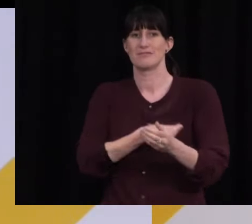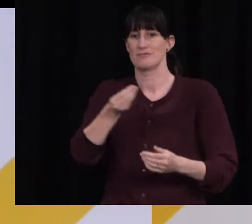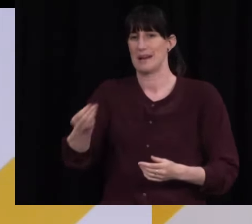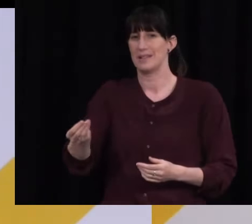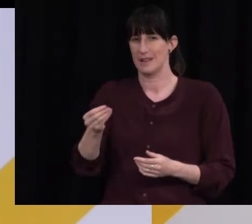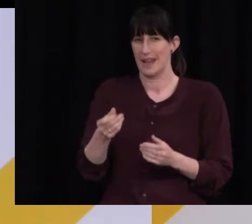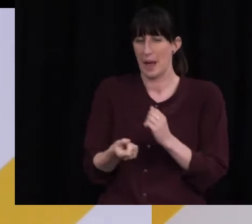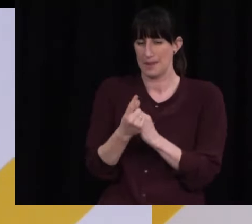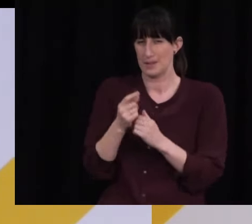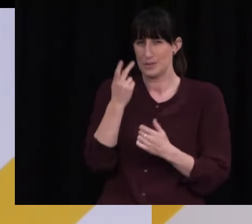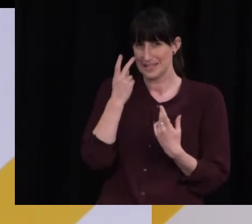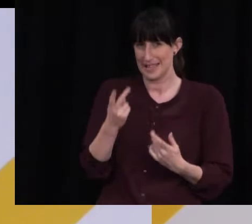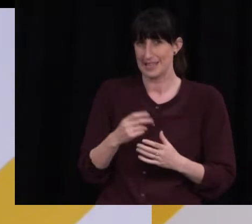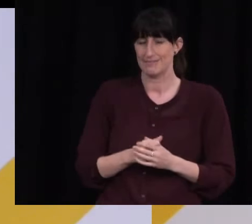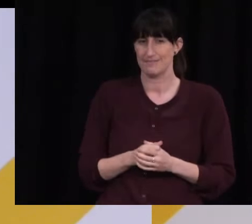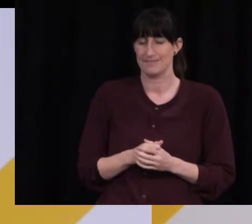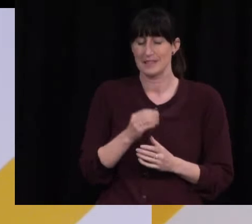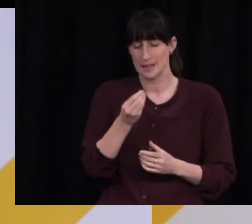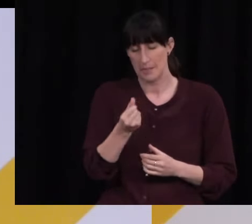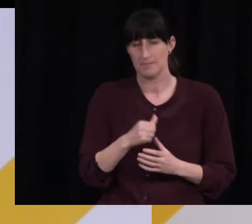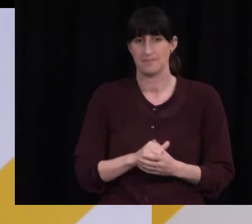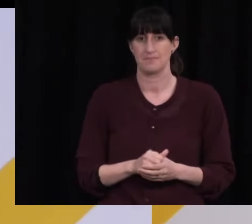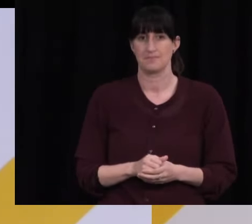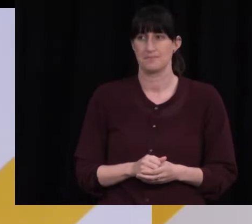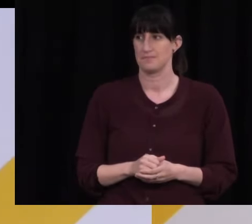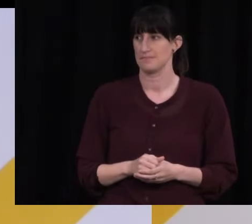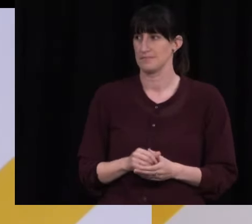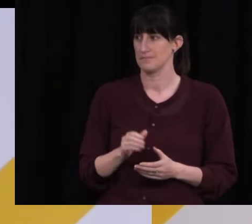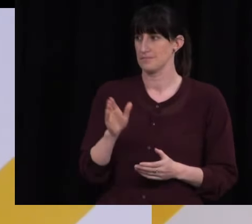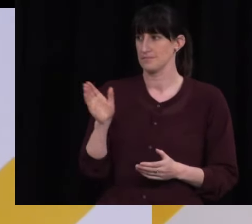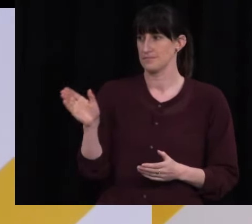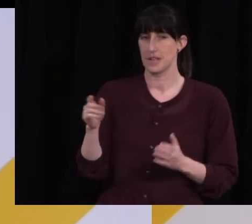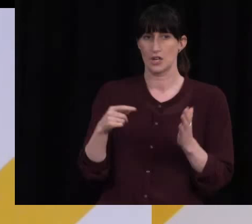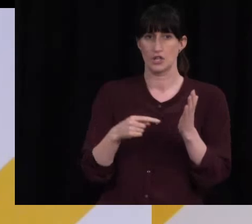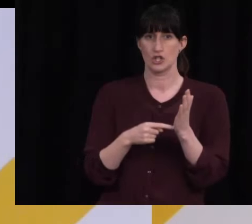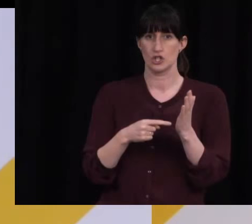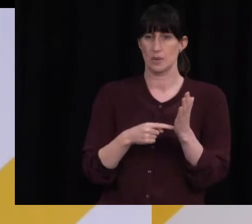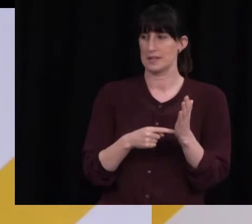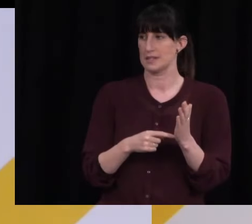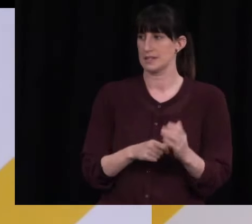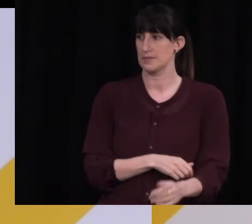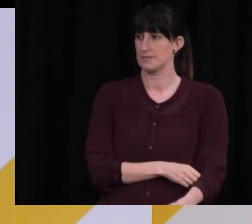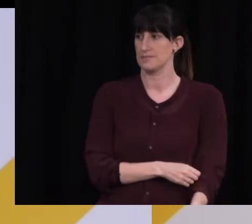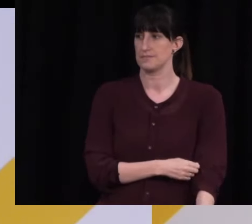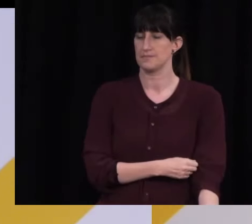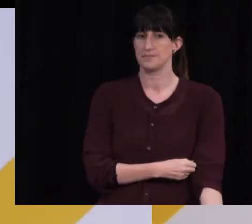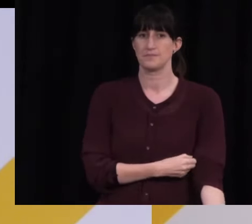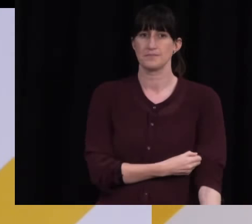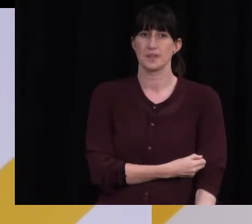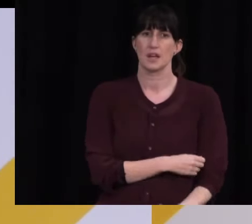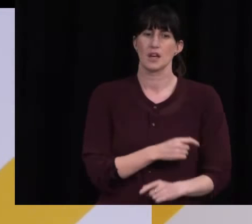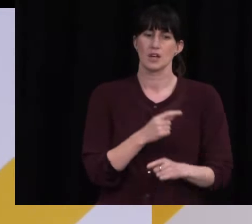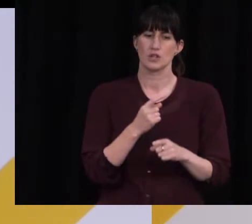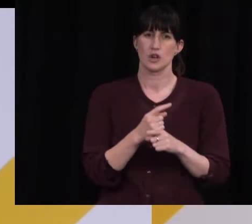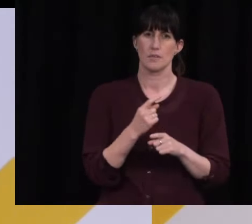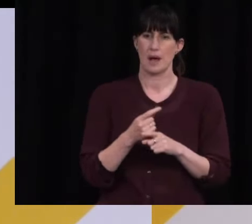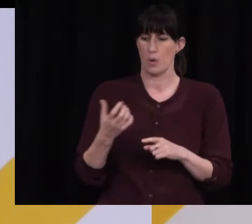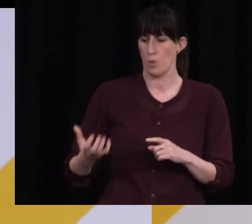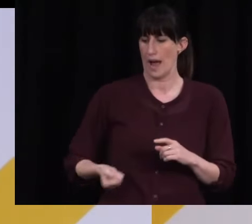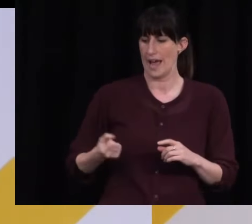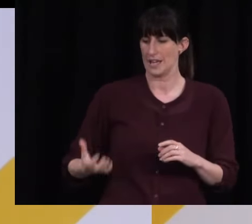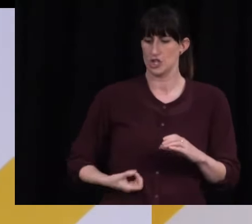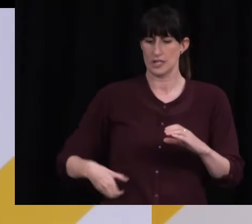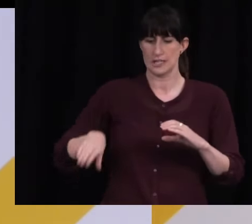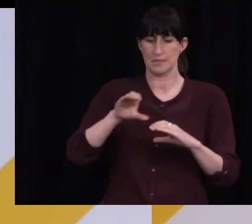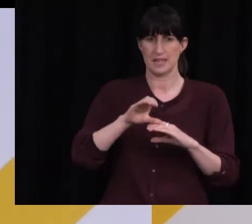transmission, albeit limited. I did say, Thomas, I'll come to you and then Michael. On the wage subsidy, I think applications close Thursday